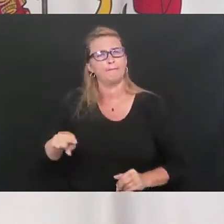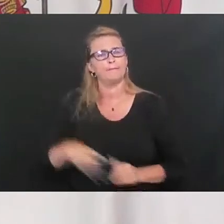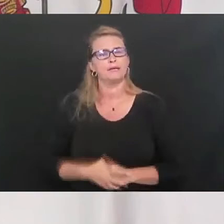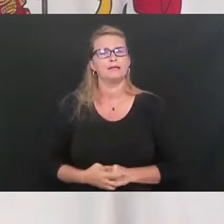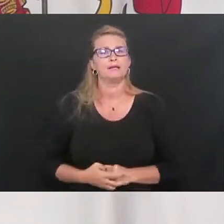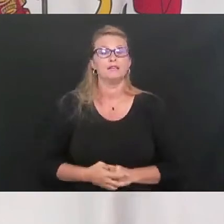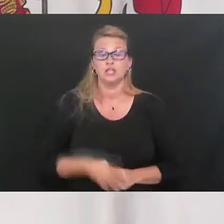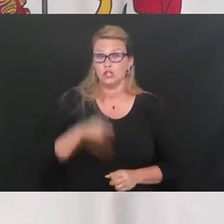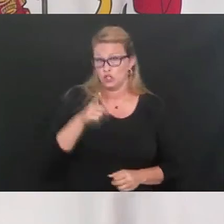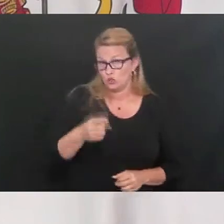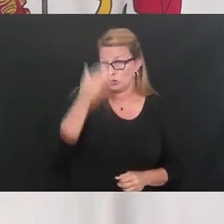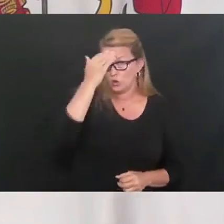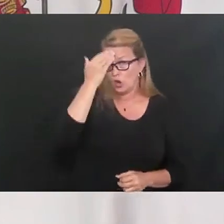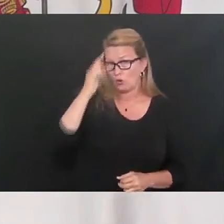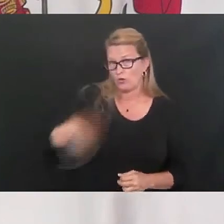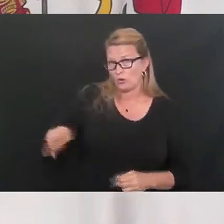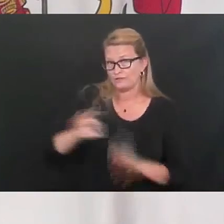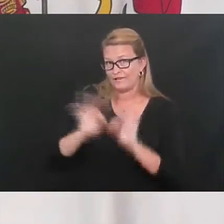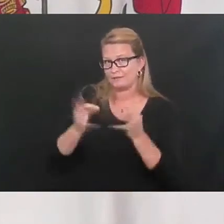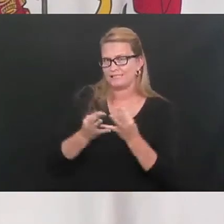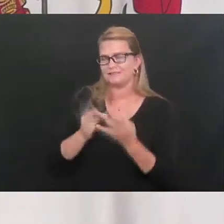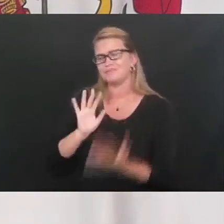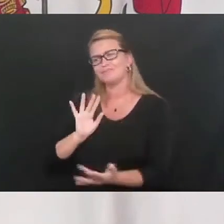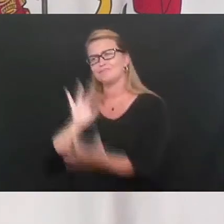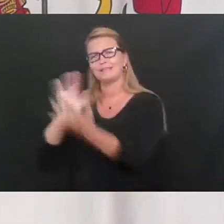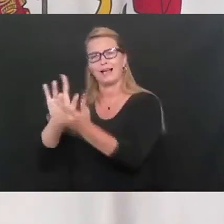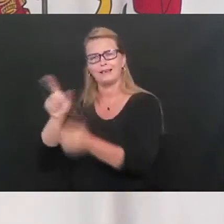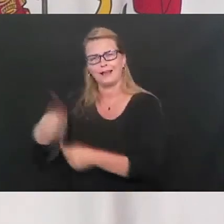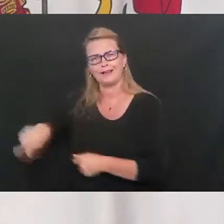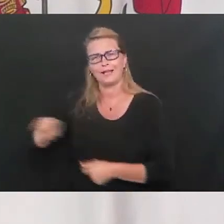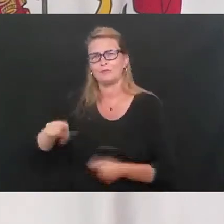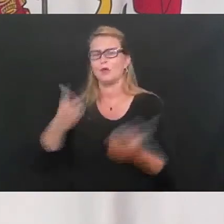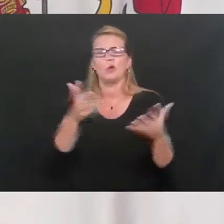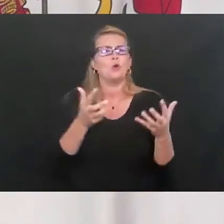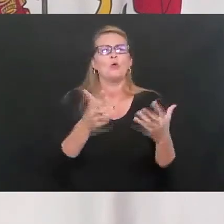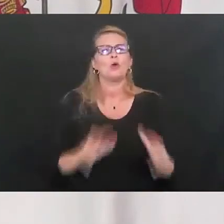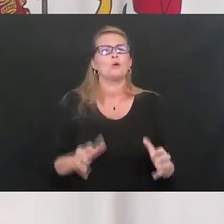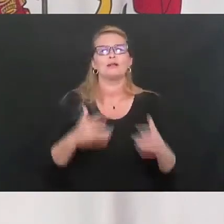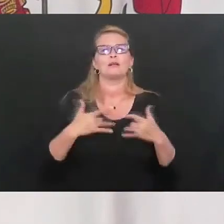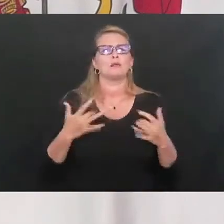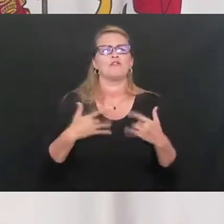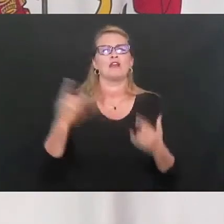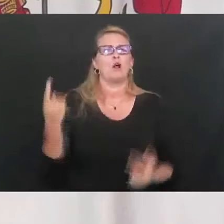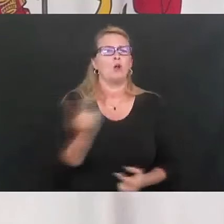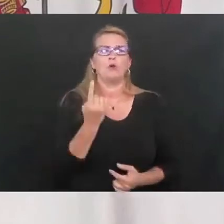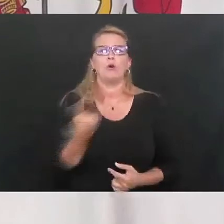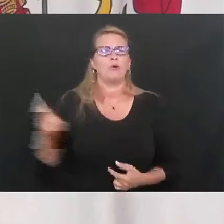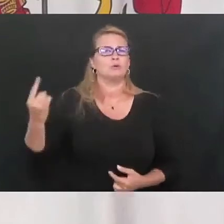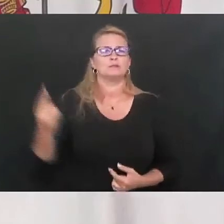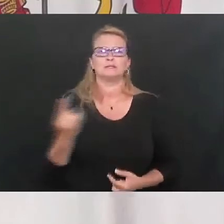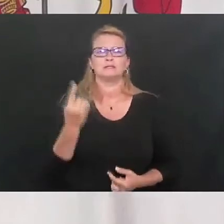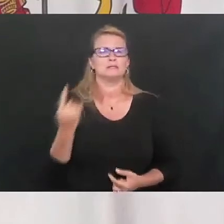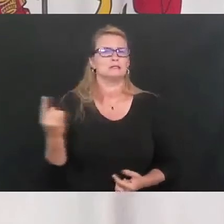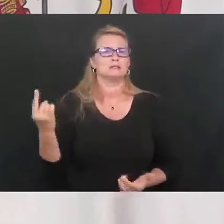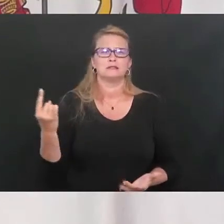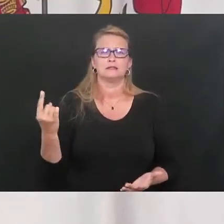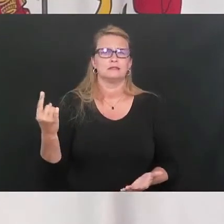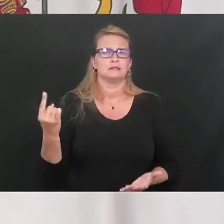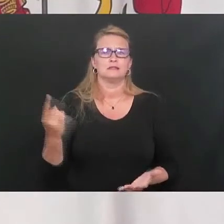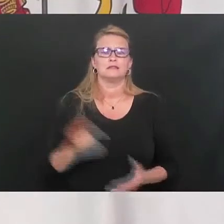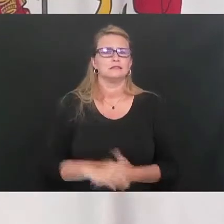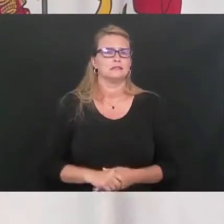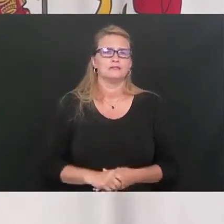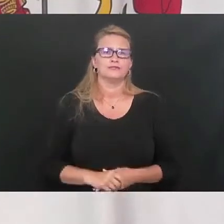if you know them, reach out. We just don't want anybody to feel any tidbit of